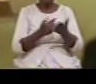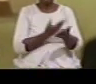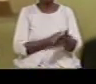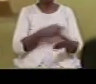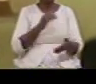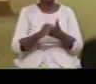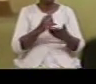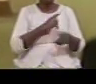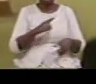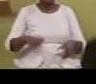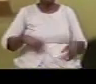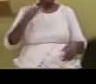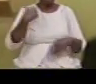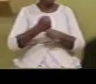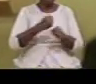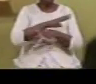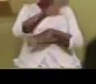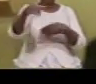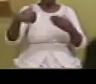all our ministers